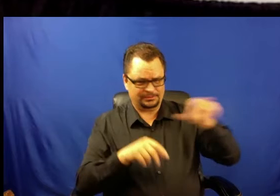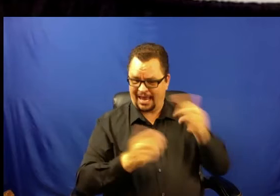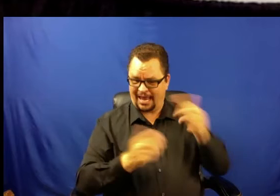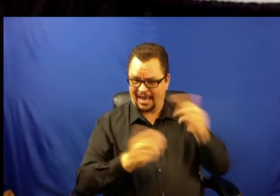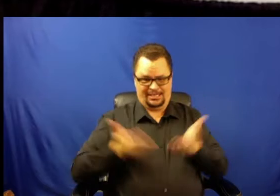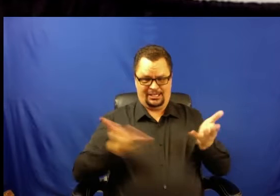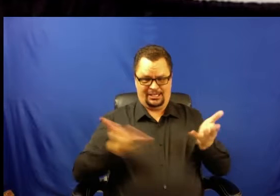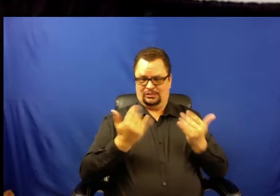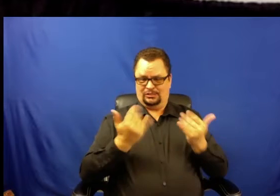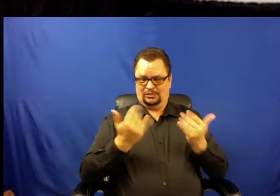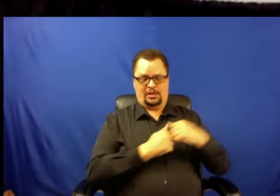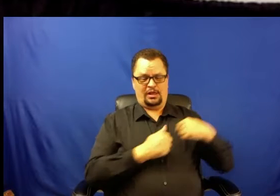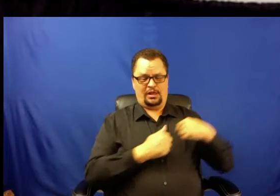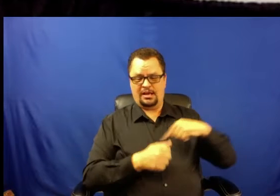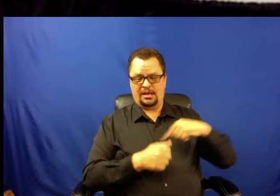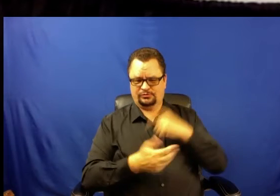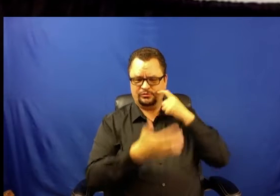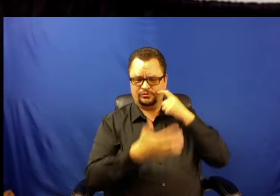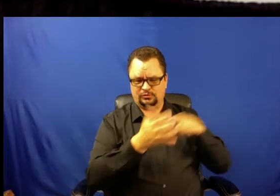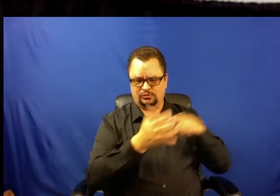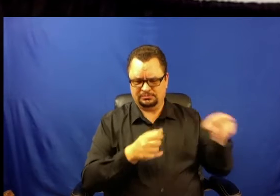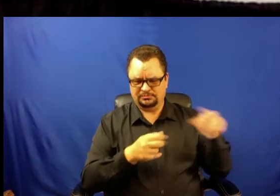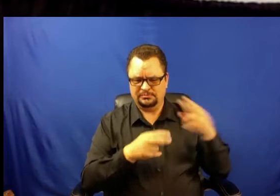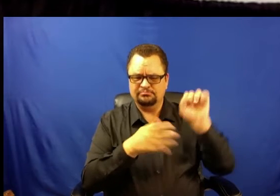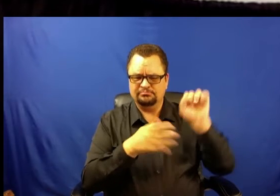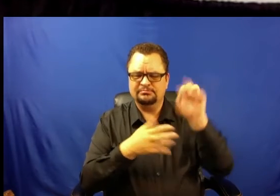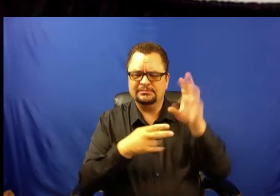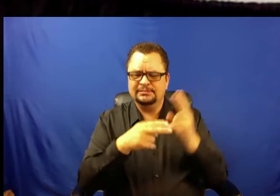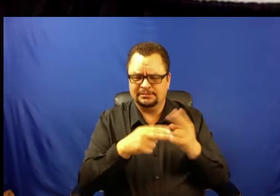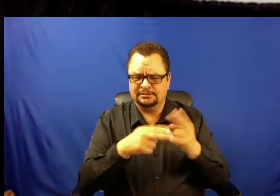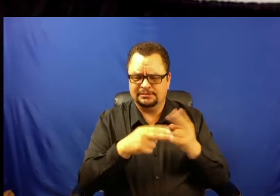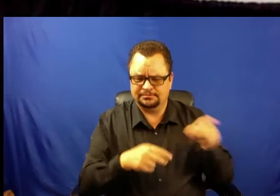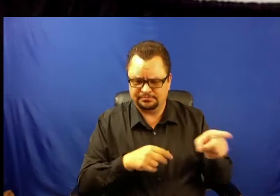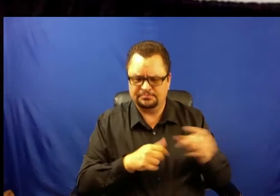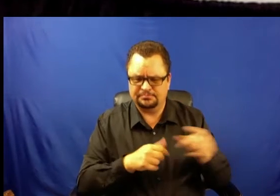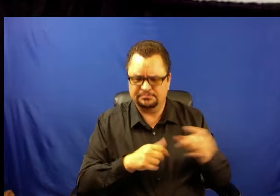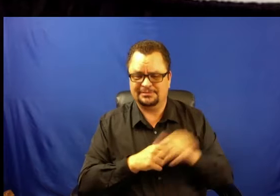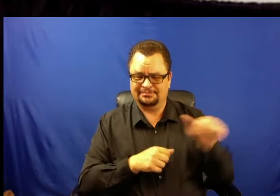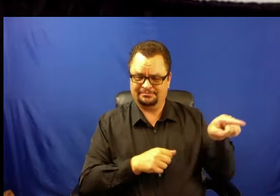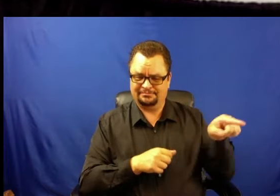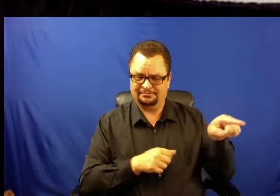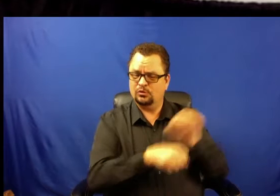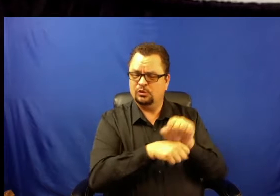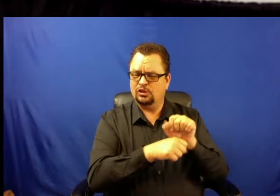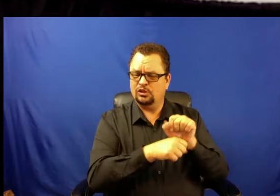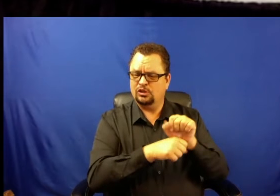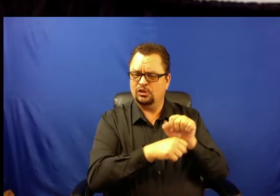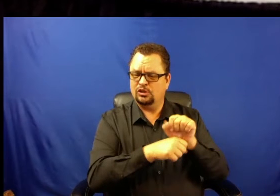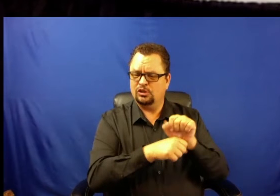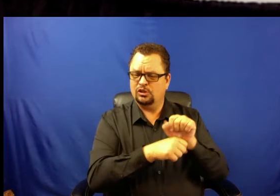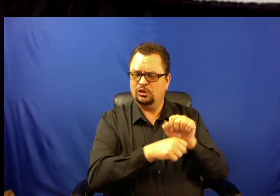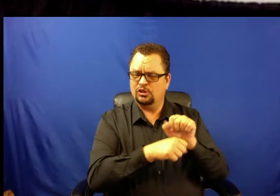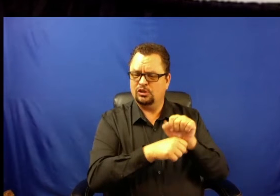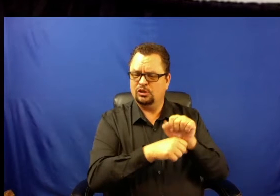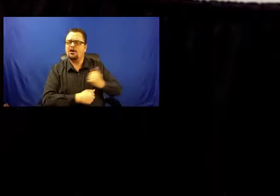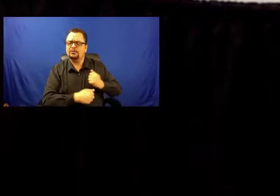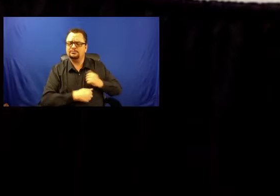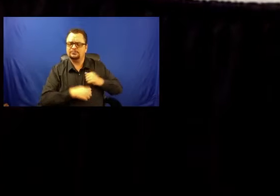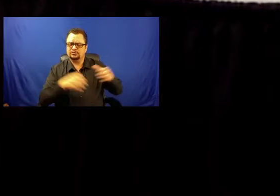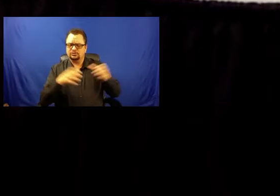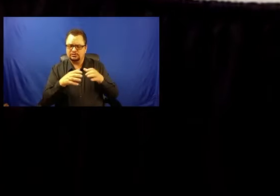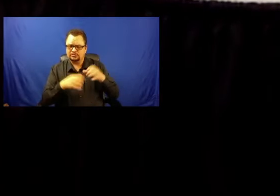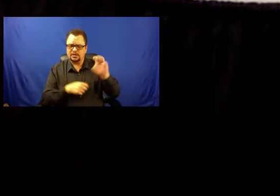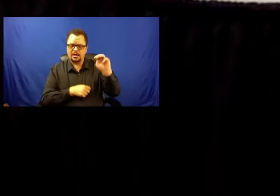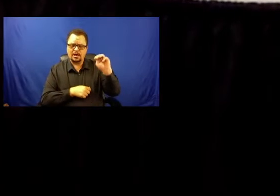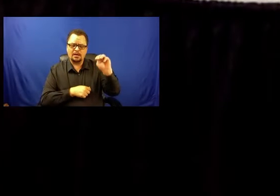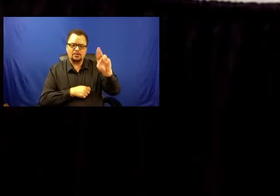Medical Reserve Corps, and they have been here before. And so MRC is a national network of medical, public health, and other volunteers organized locally to